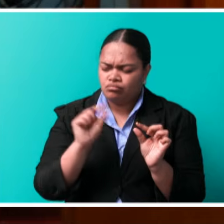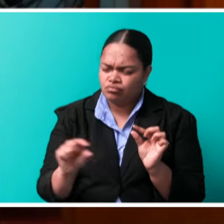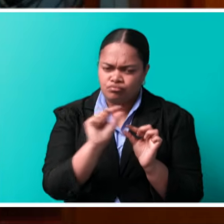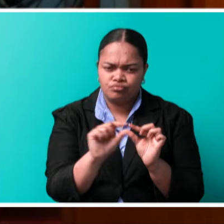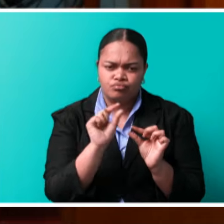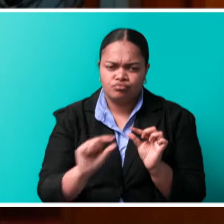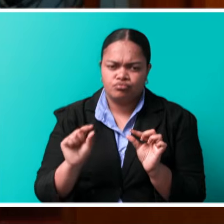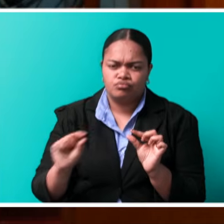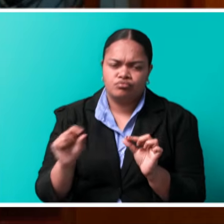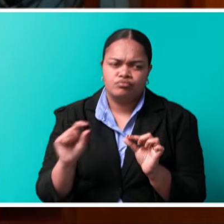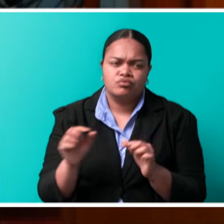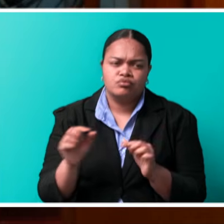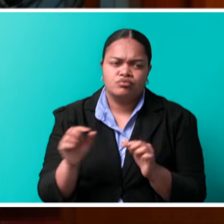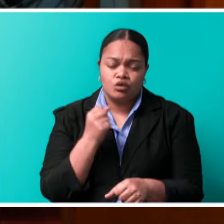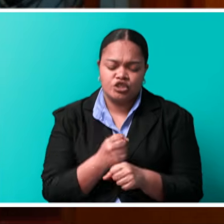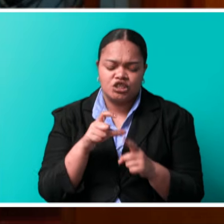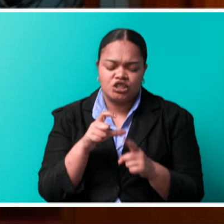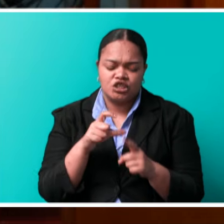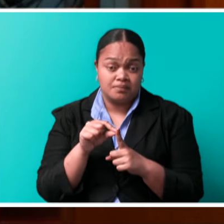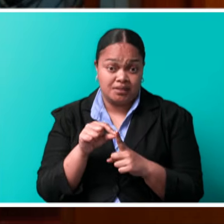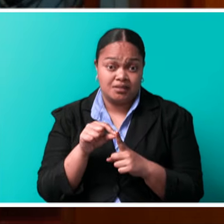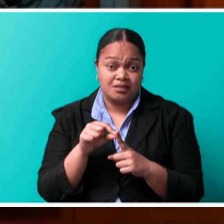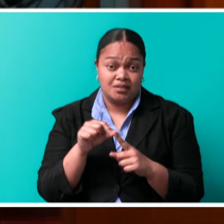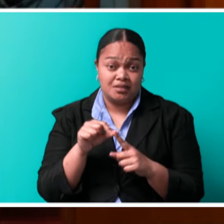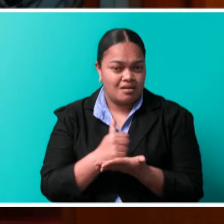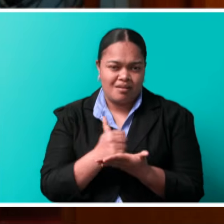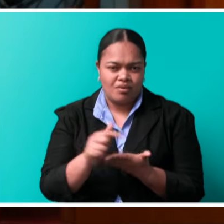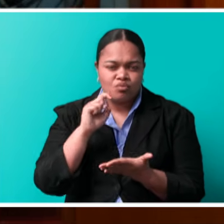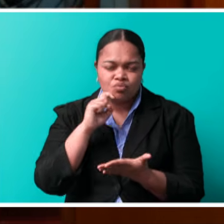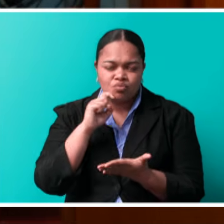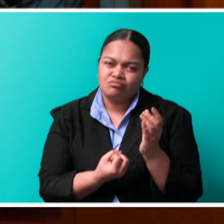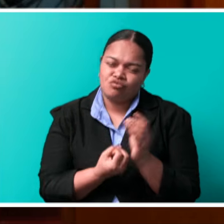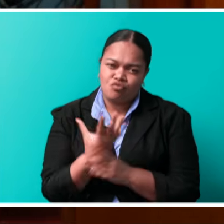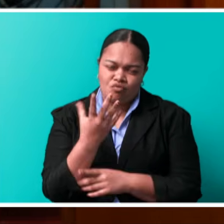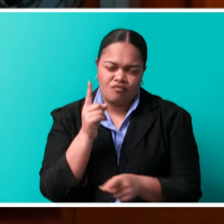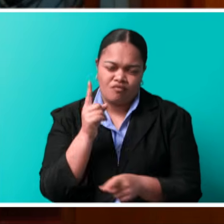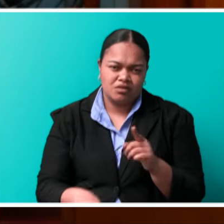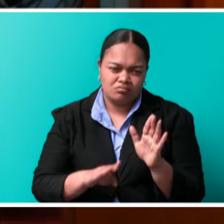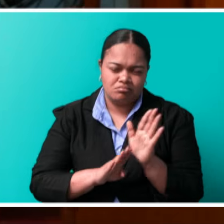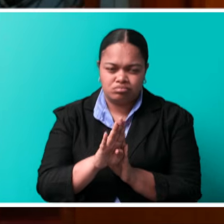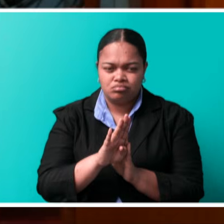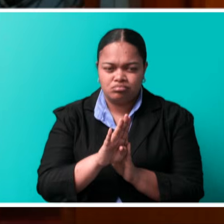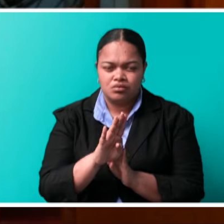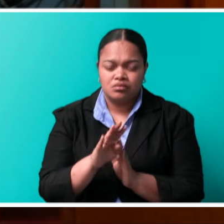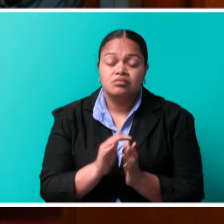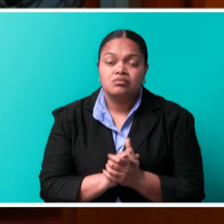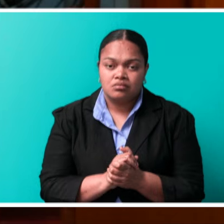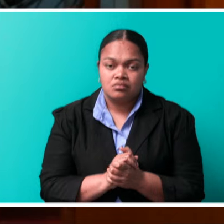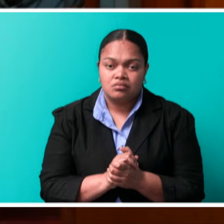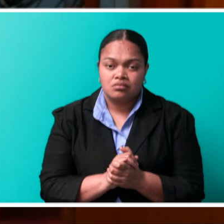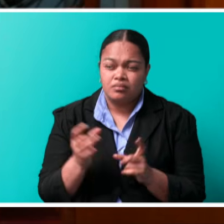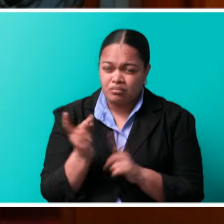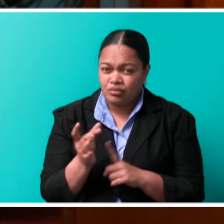our investment to GDP ratio. These are necessary investments to inject liquidity into critical